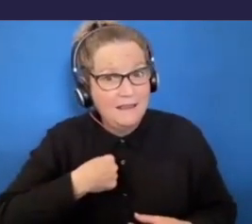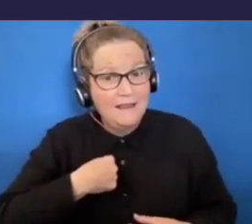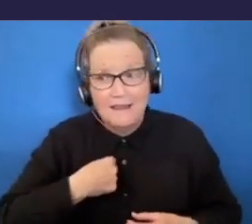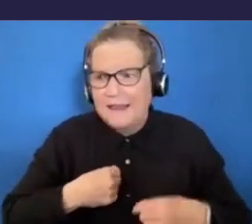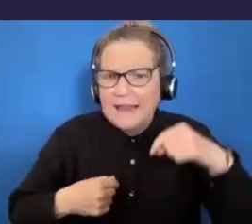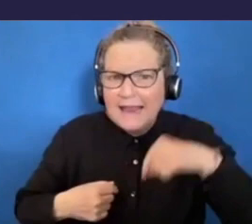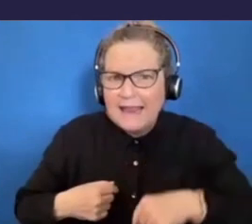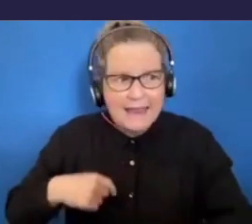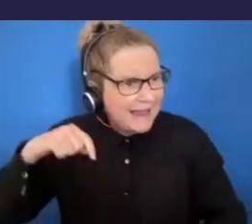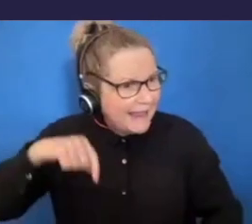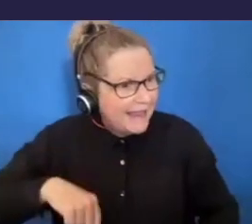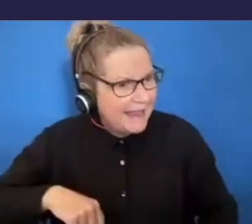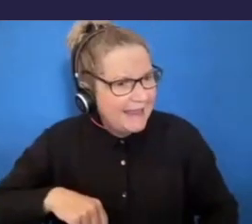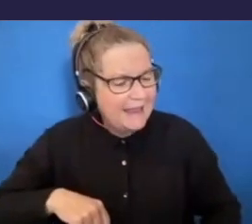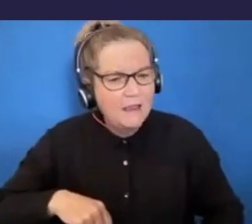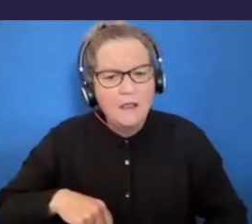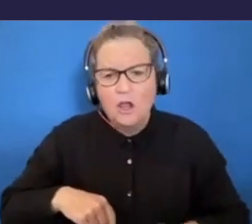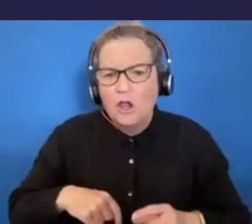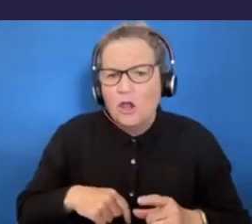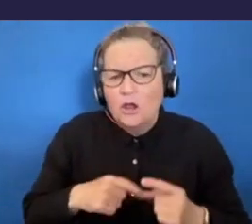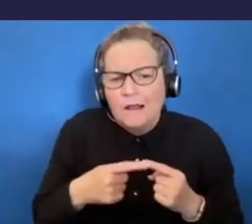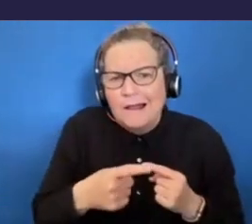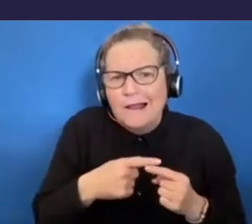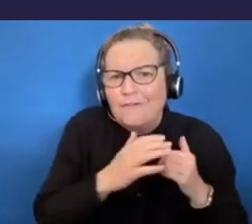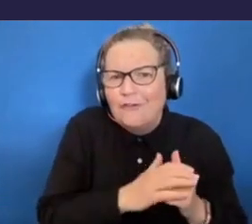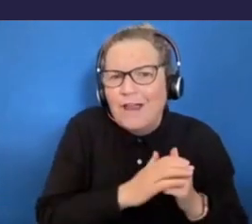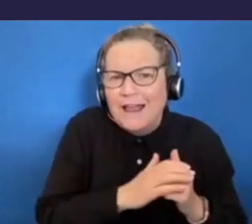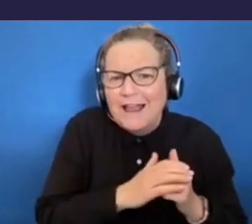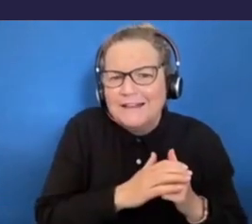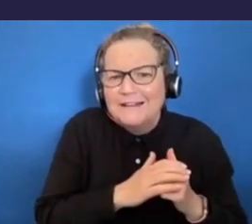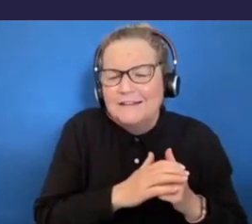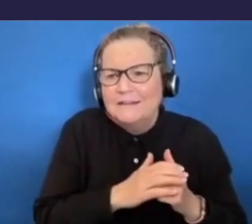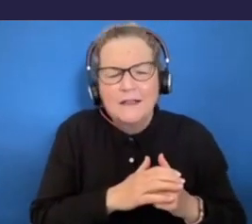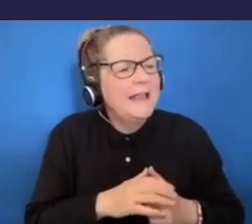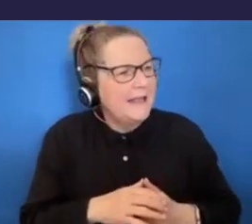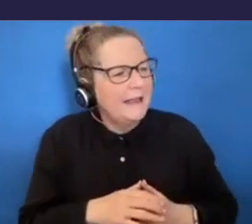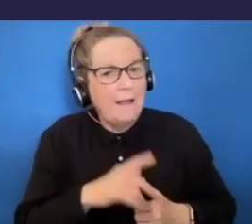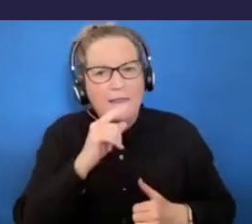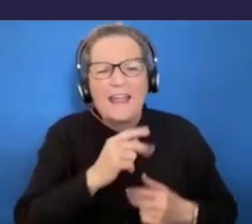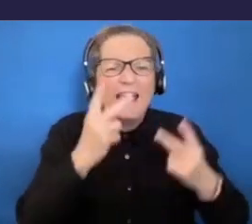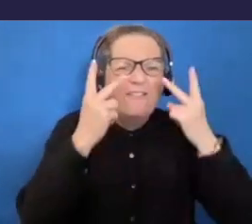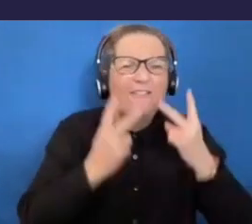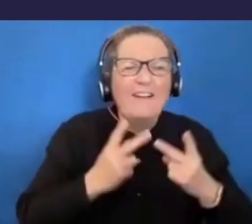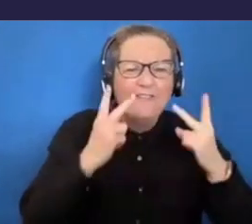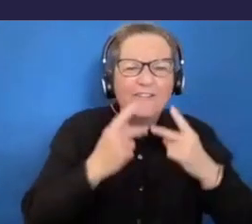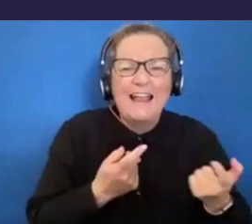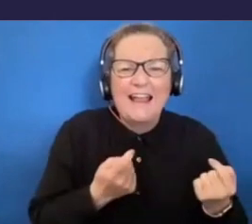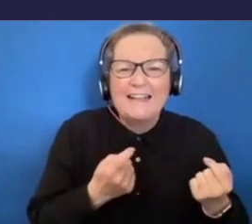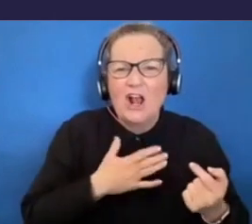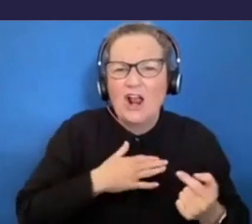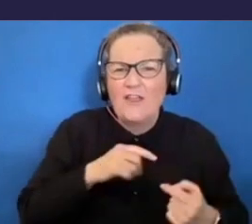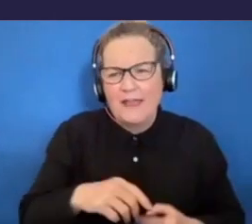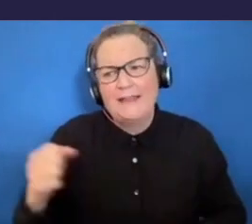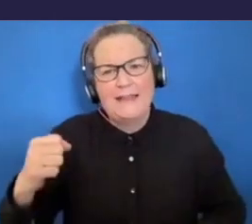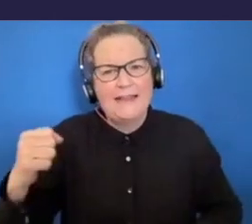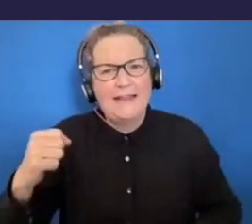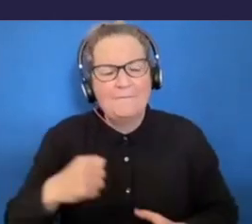our friends, Other friends. and we can have them over. Yeah. I like that. Yeah. And I like